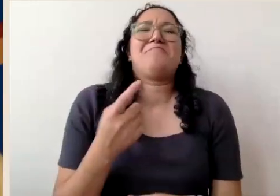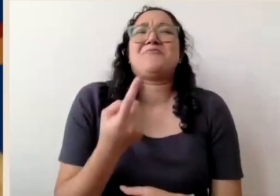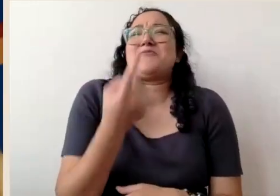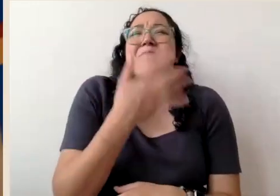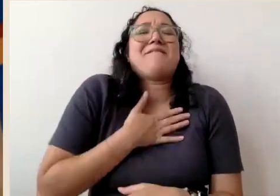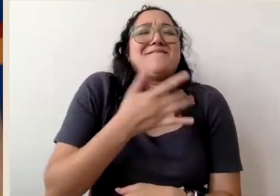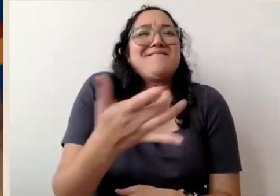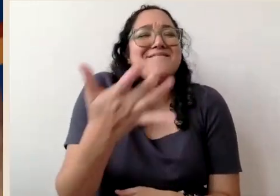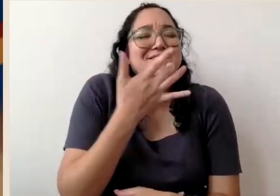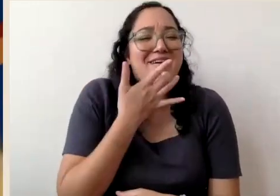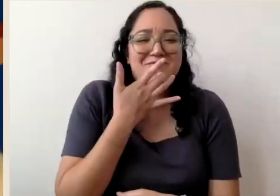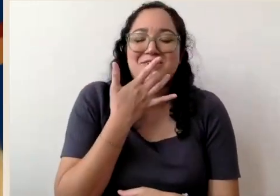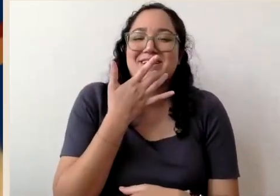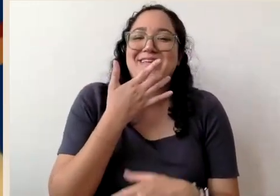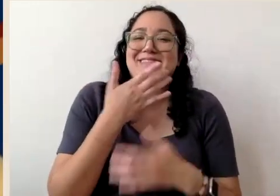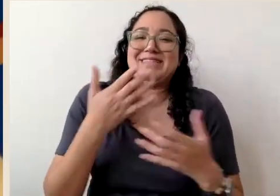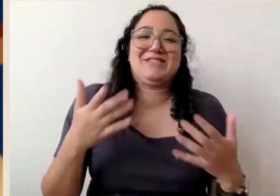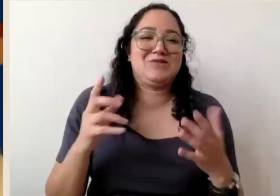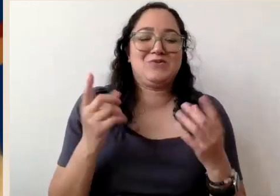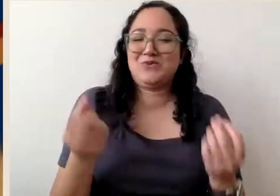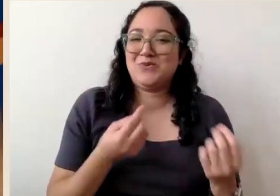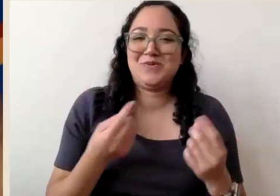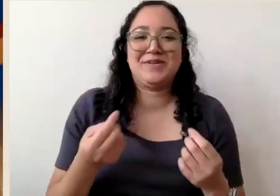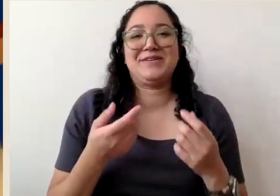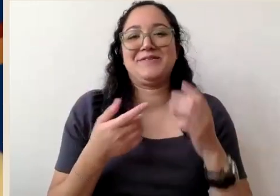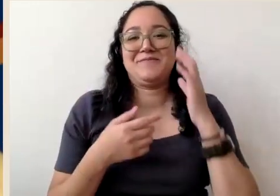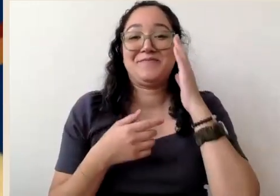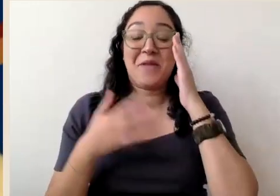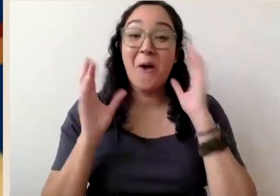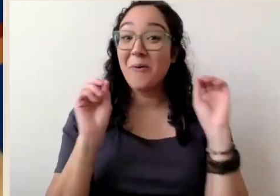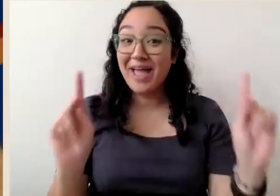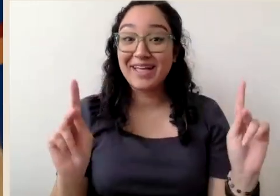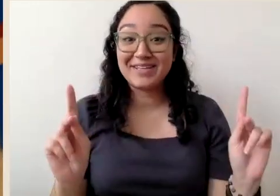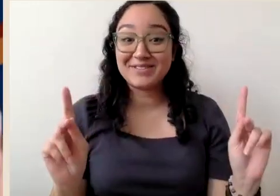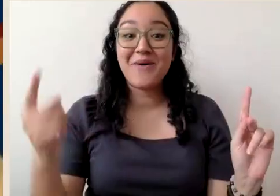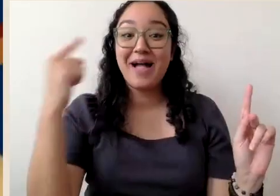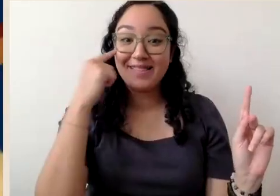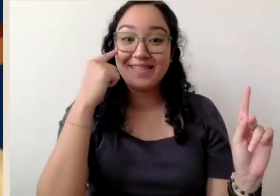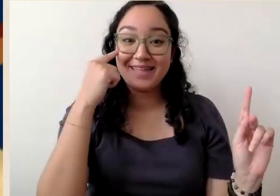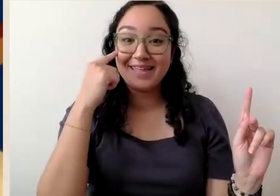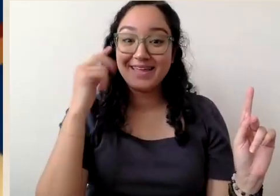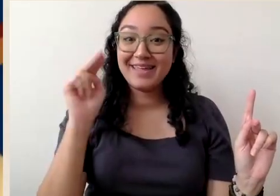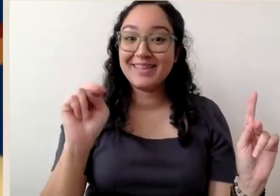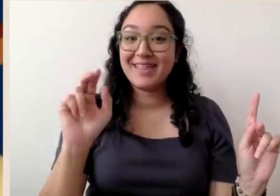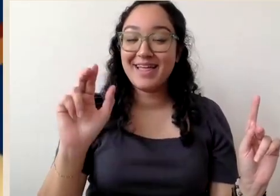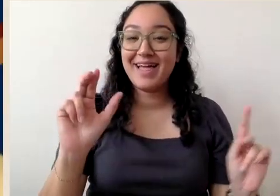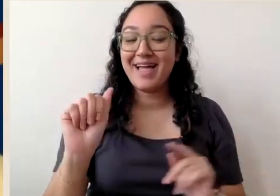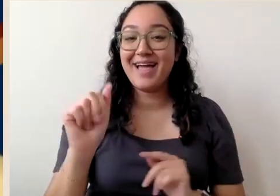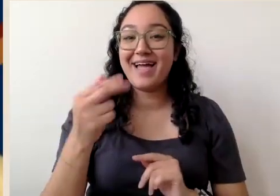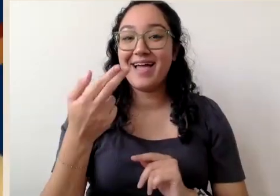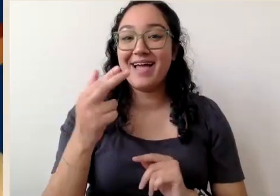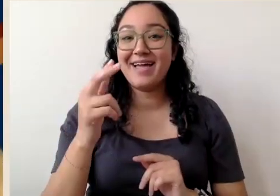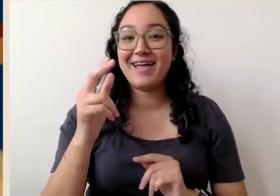favorite things to do at CCC. Okay, so I think Nicel already posted